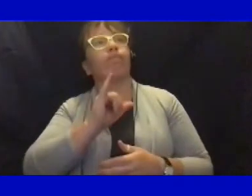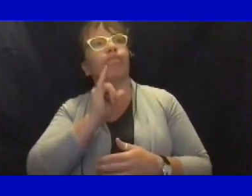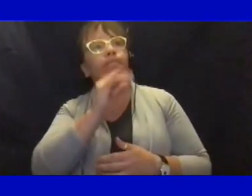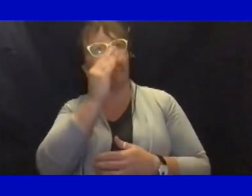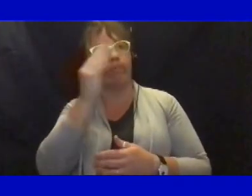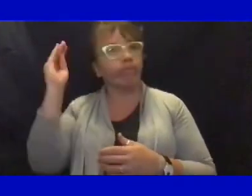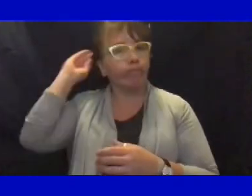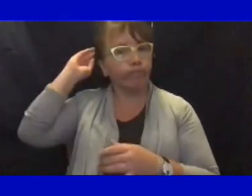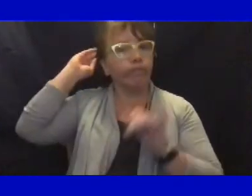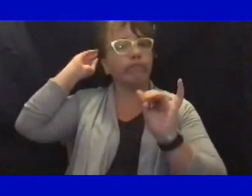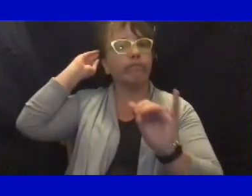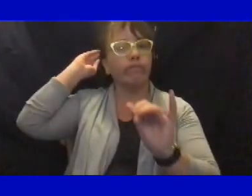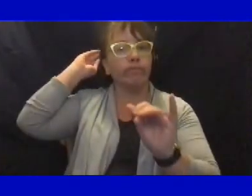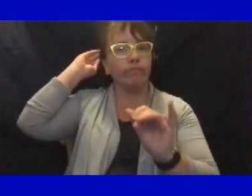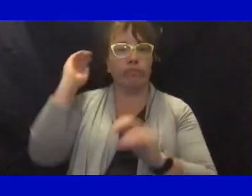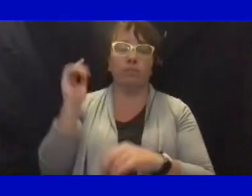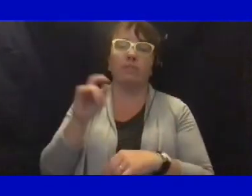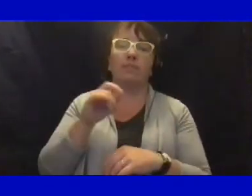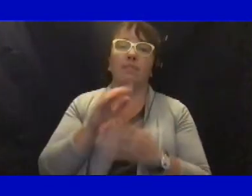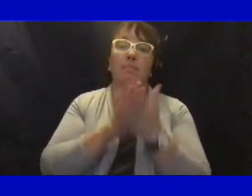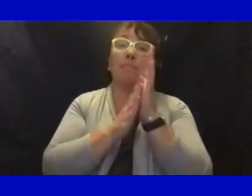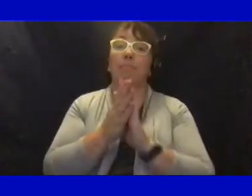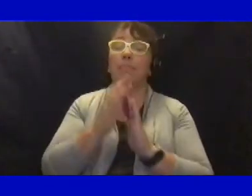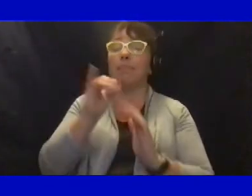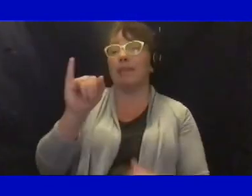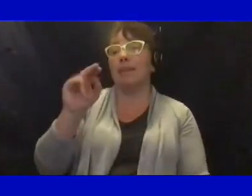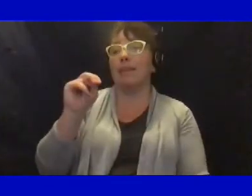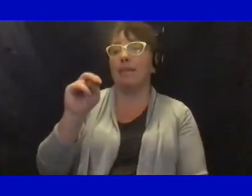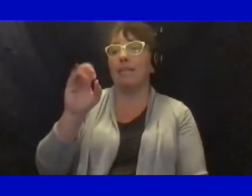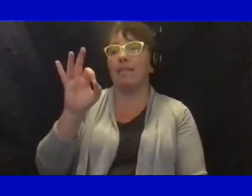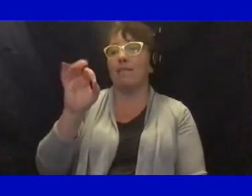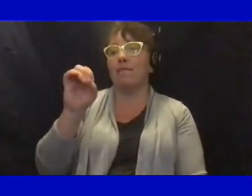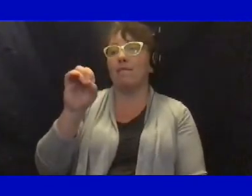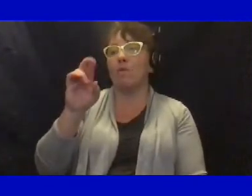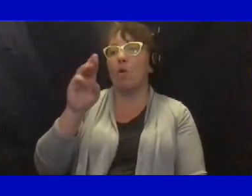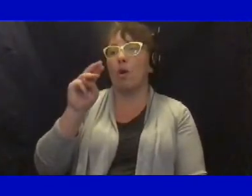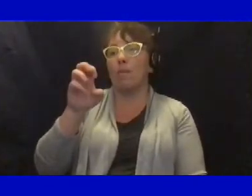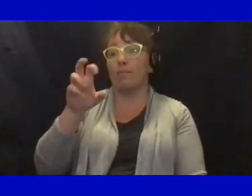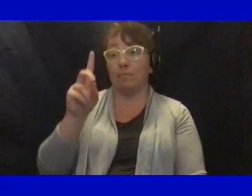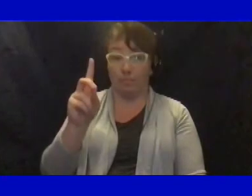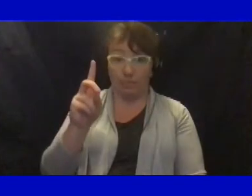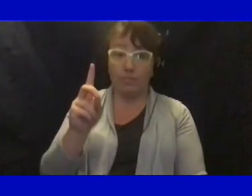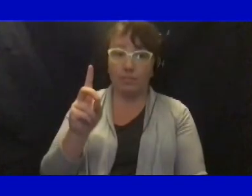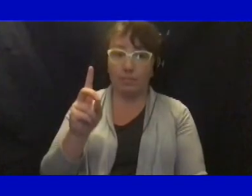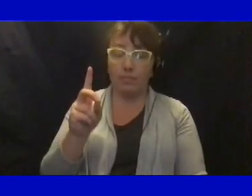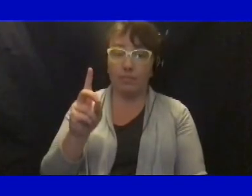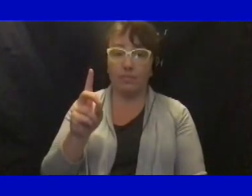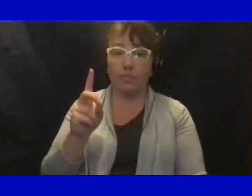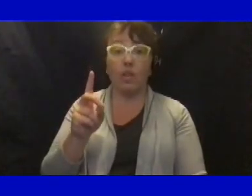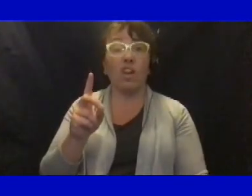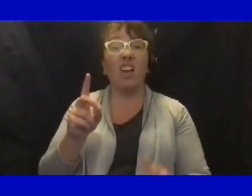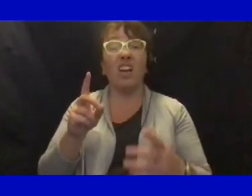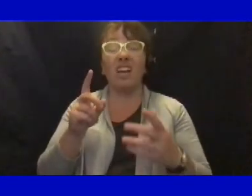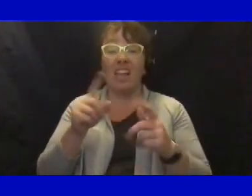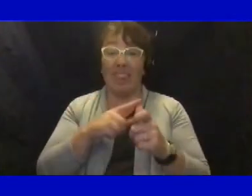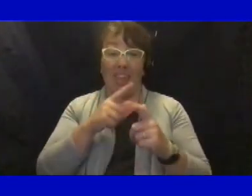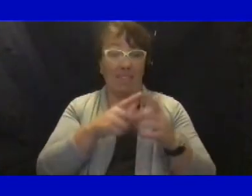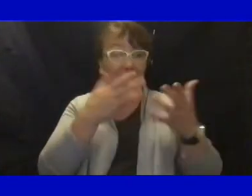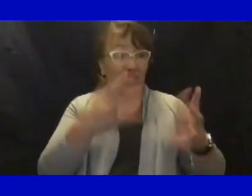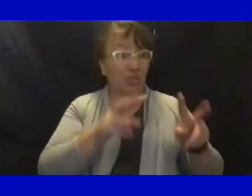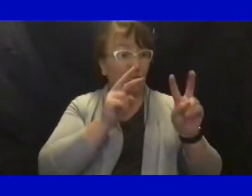what they are and then figure out what you're going to do. So by doing that, you're going to have a plan. Develop your plan that